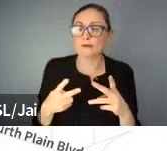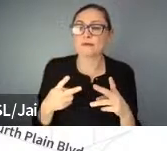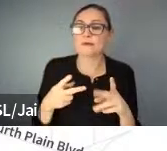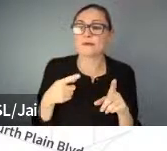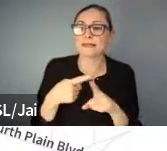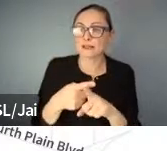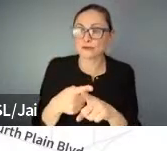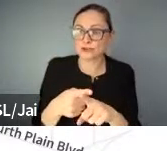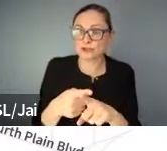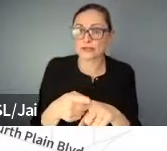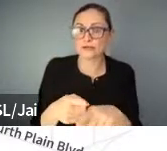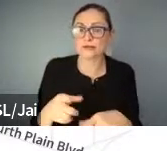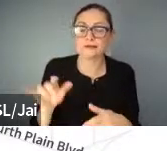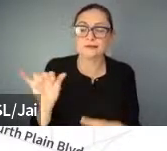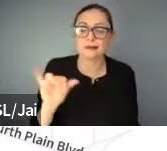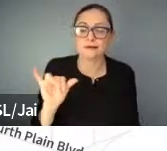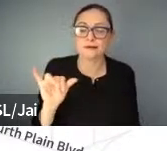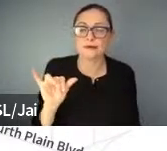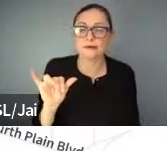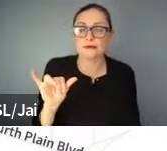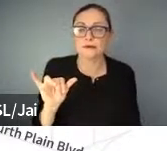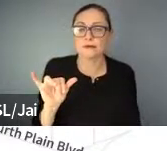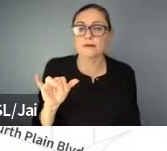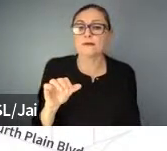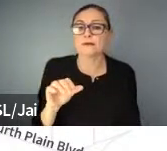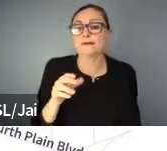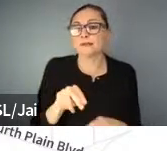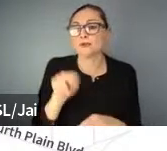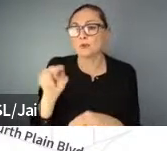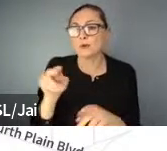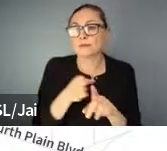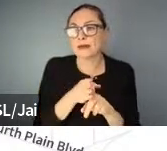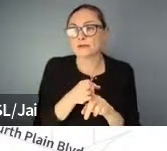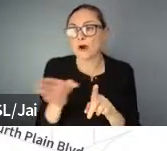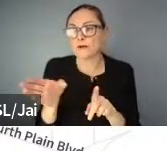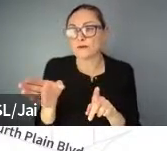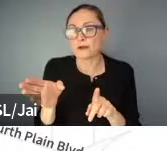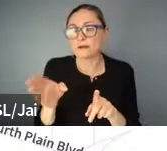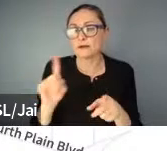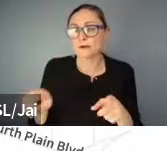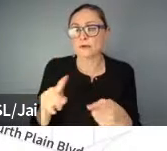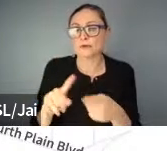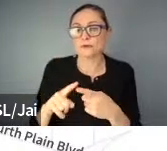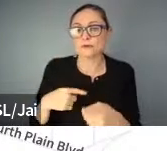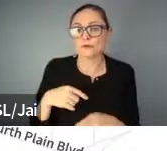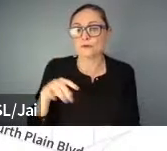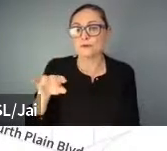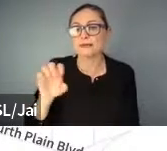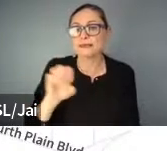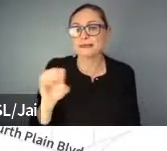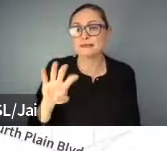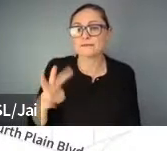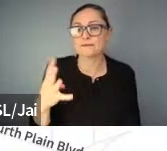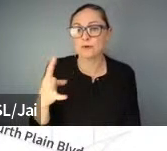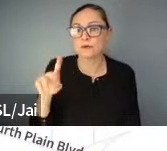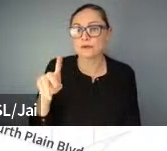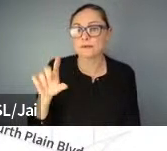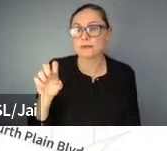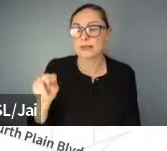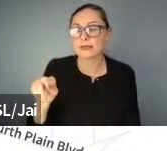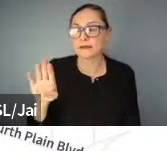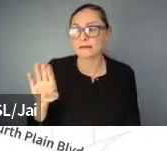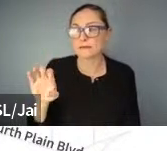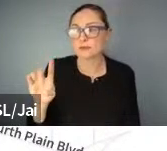interchanges, such as the northbound off-ramp that goes to Fourth Plain Boulevard would be just south